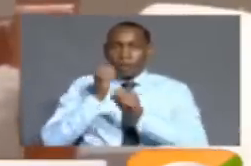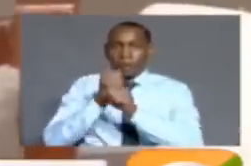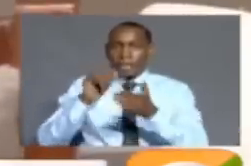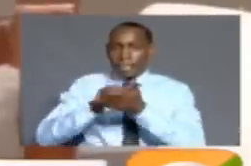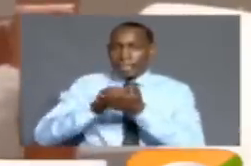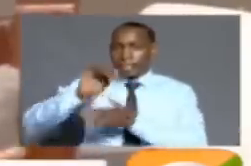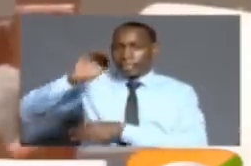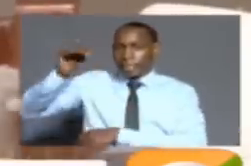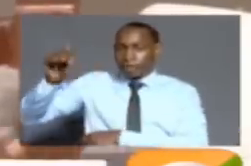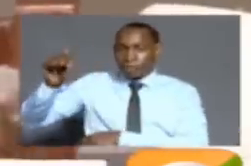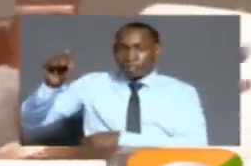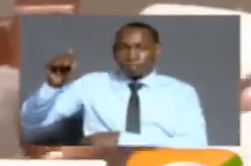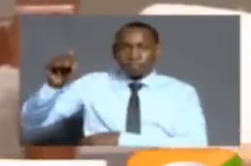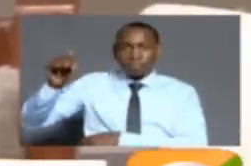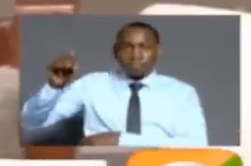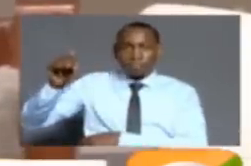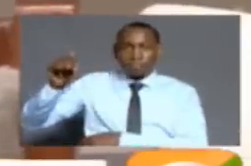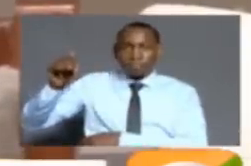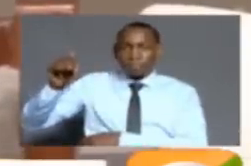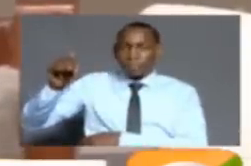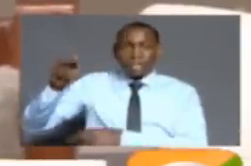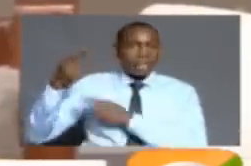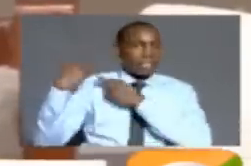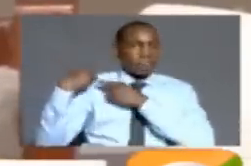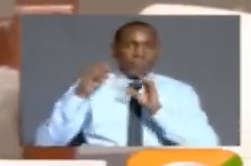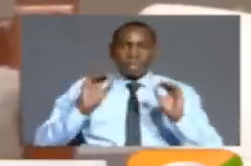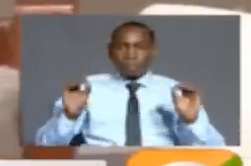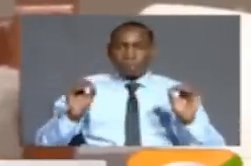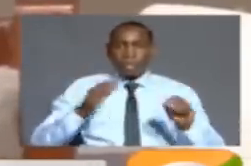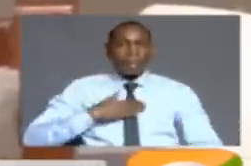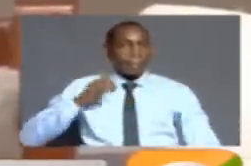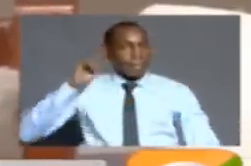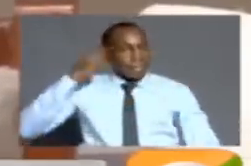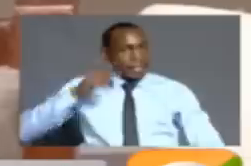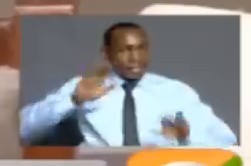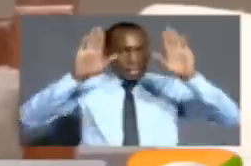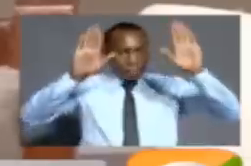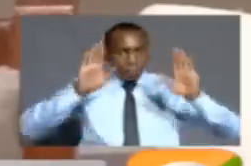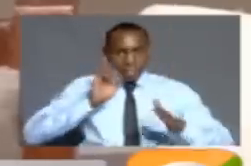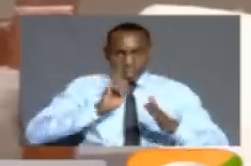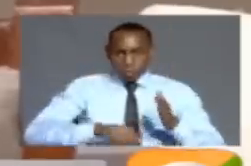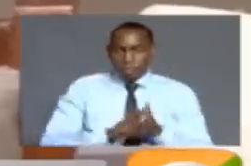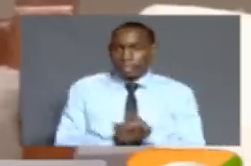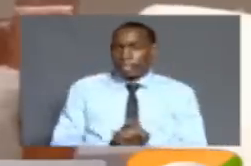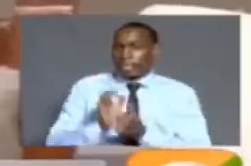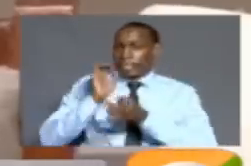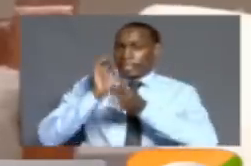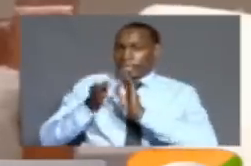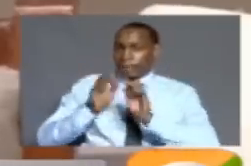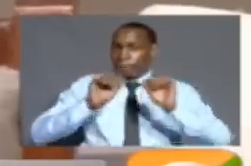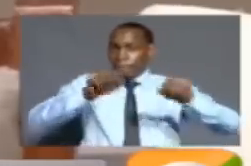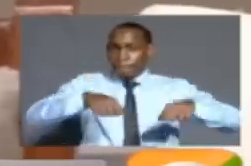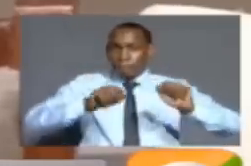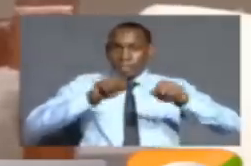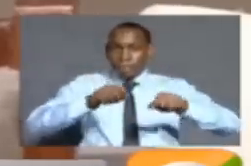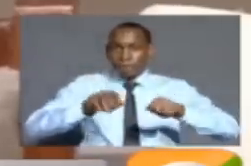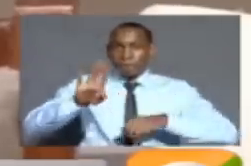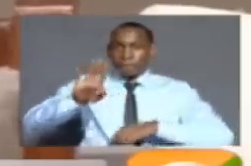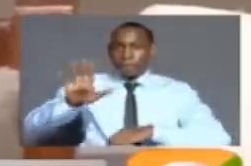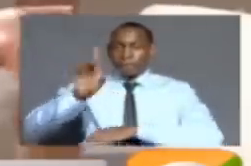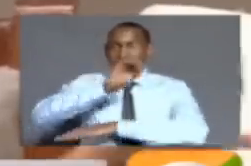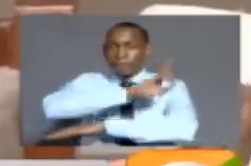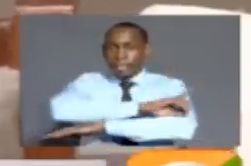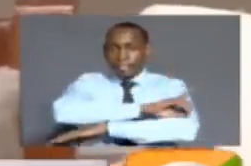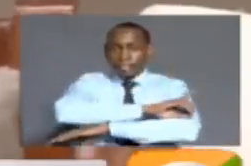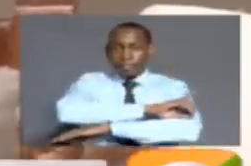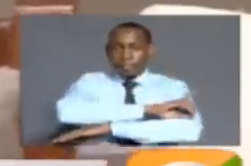county does not, that's not under your mandate. Right. So I think at the end of the day, if we are able, within the 45 days, I believe